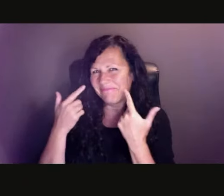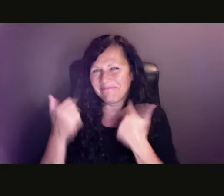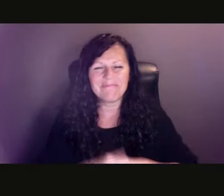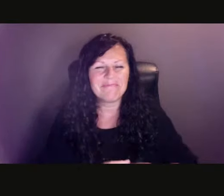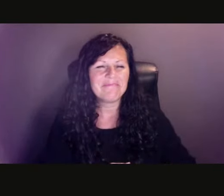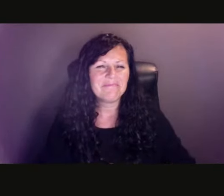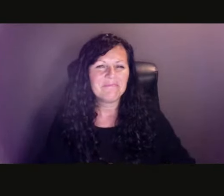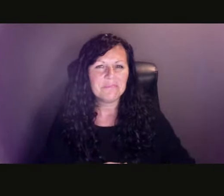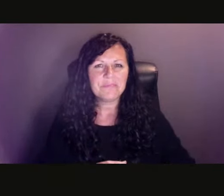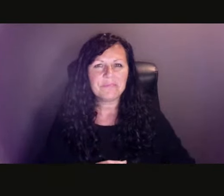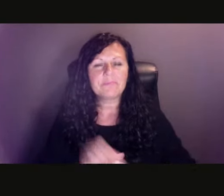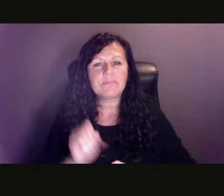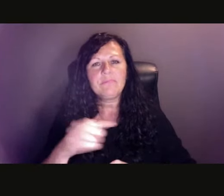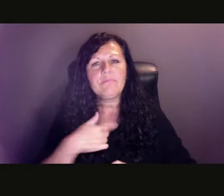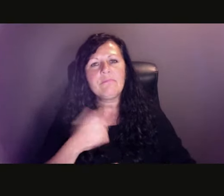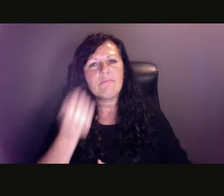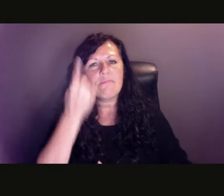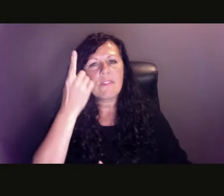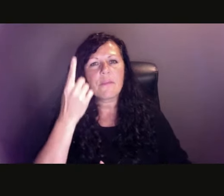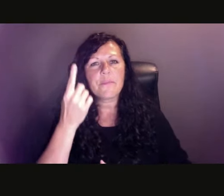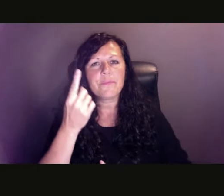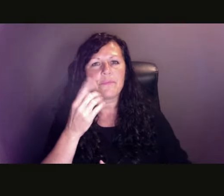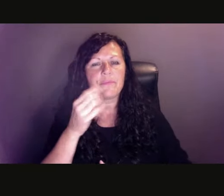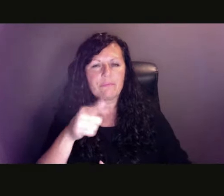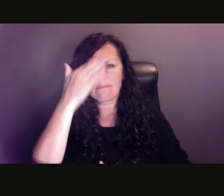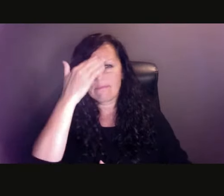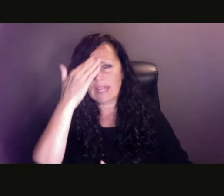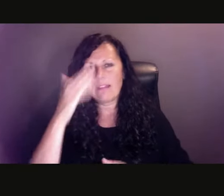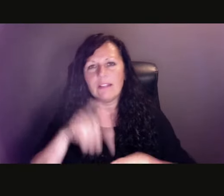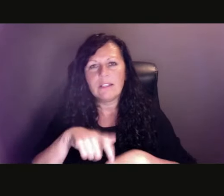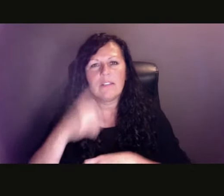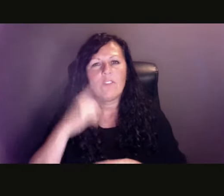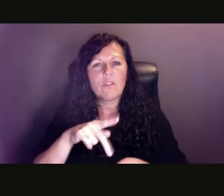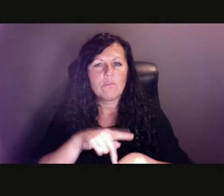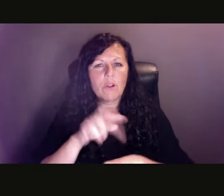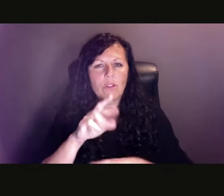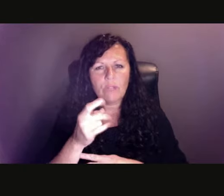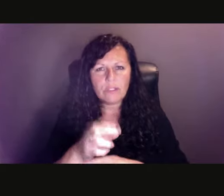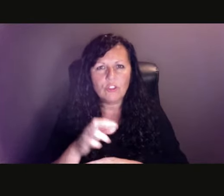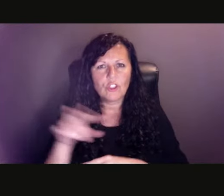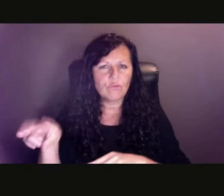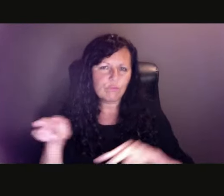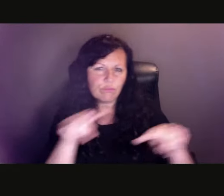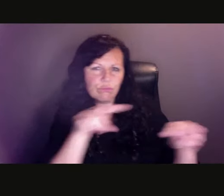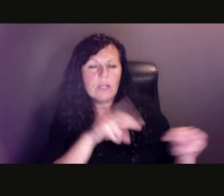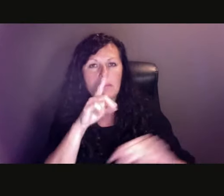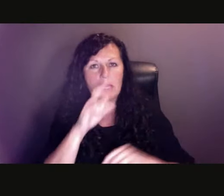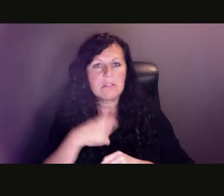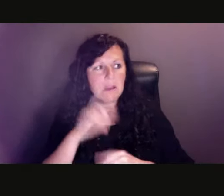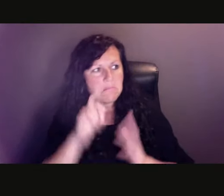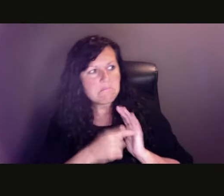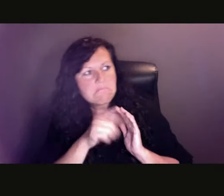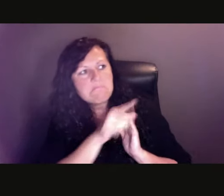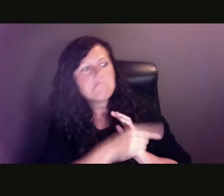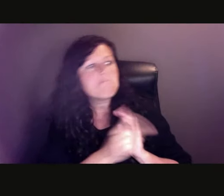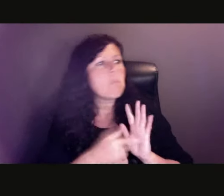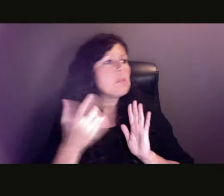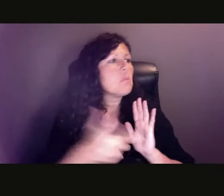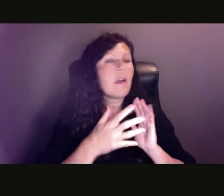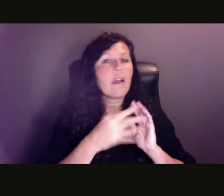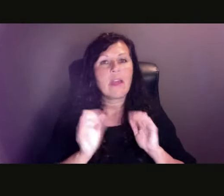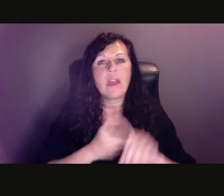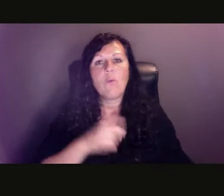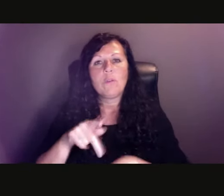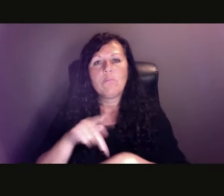So I understand the need for the park rangers specifically because I see them from time to time and our parks